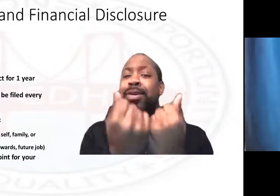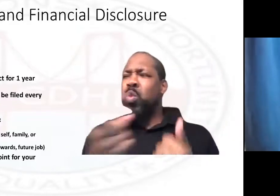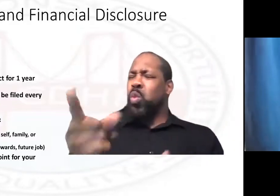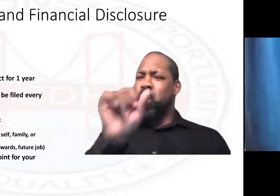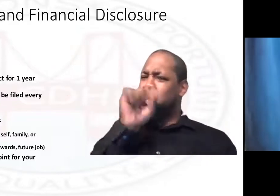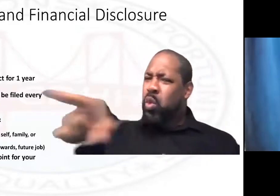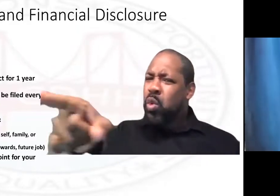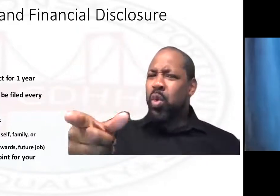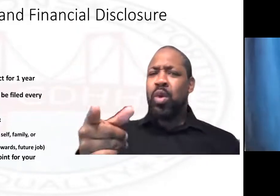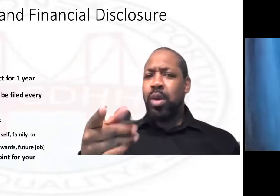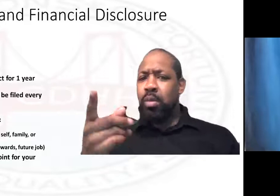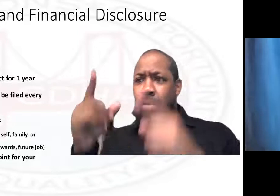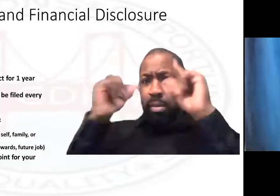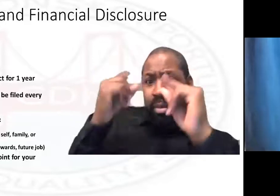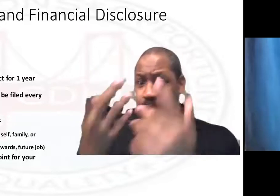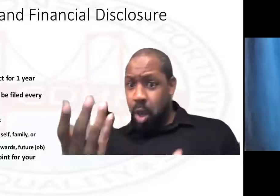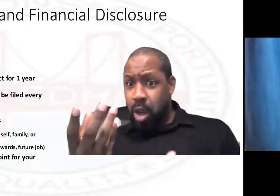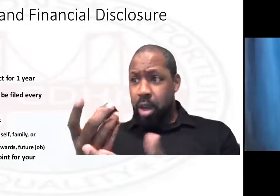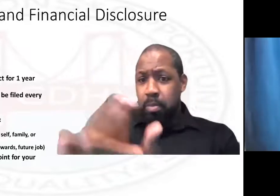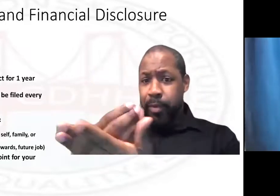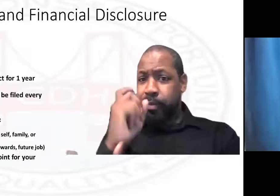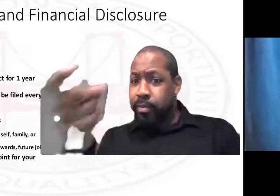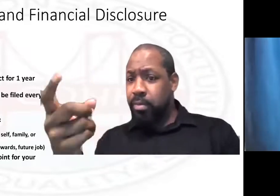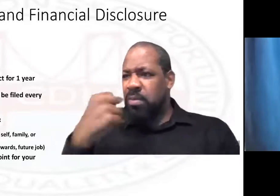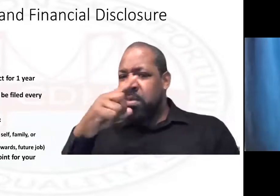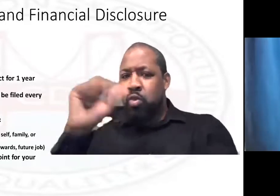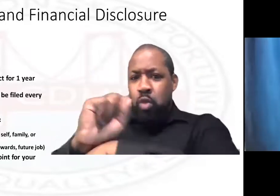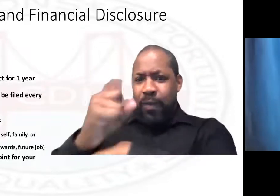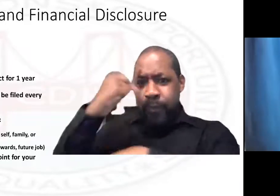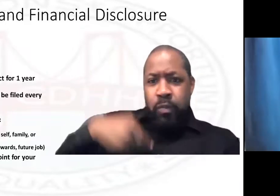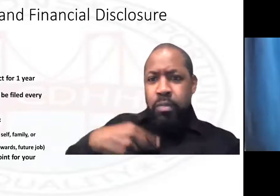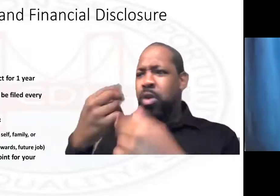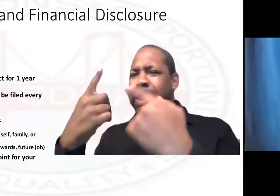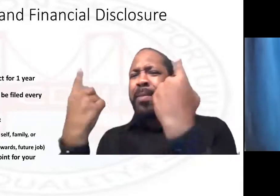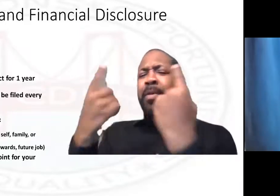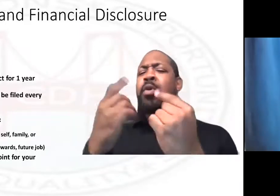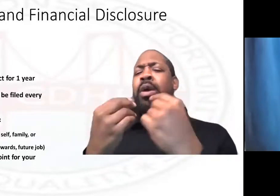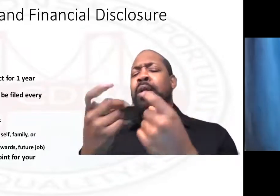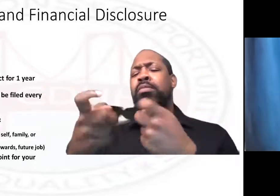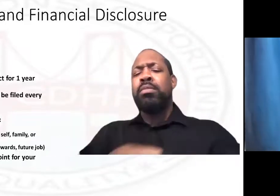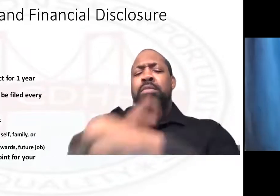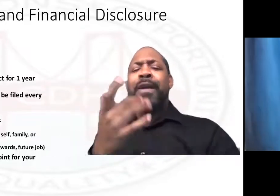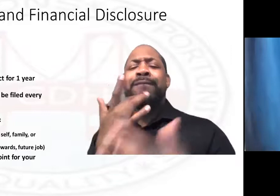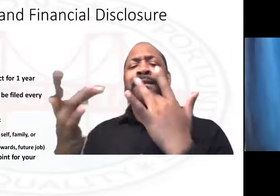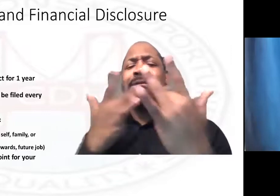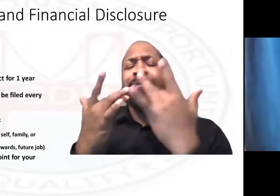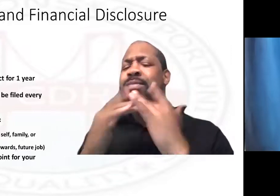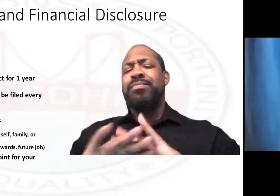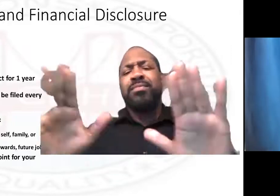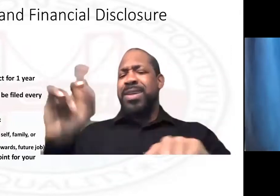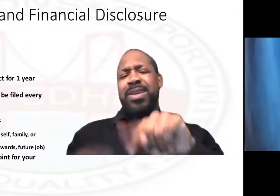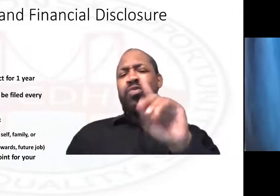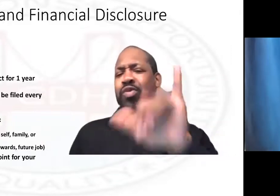future job that you want to work at a specific agency and, trying to work out a deal where you would get a job